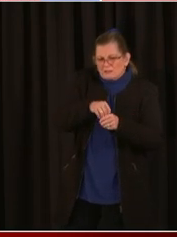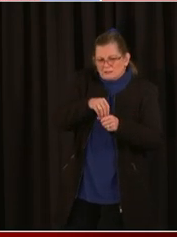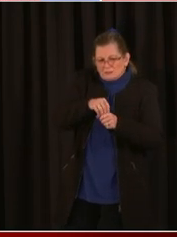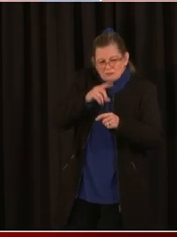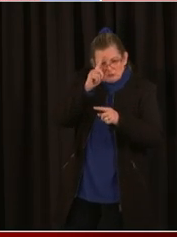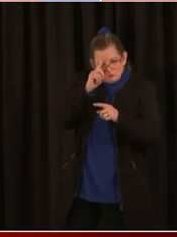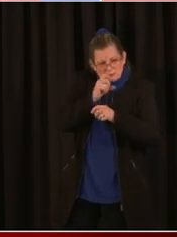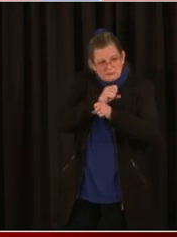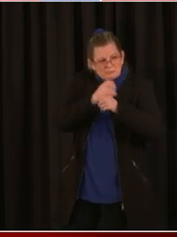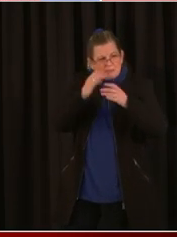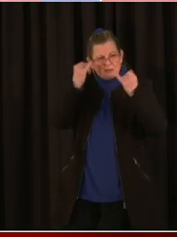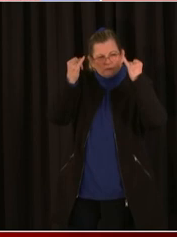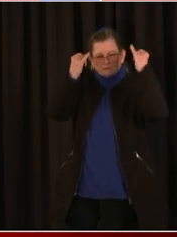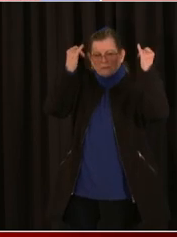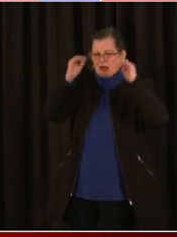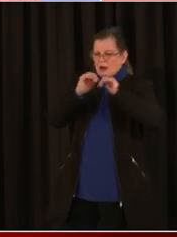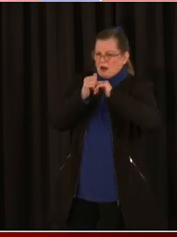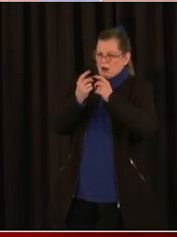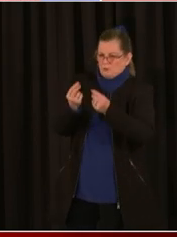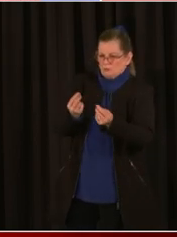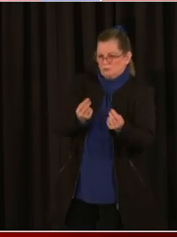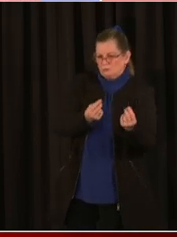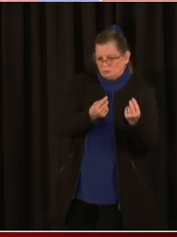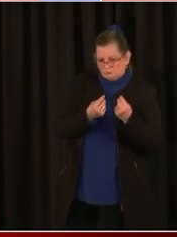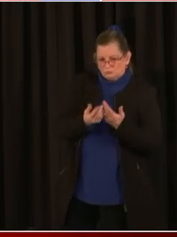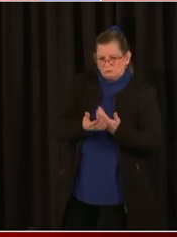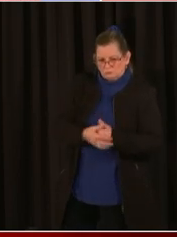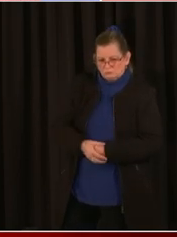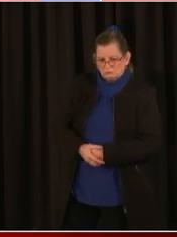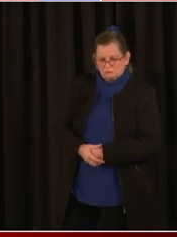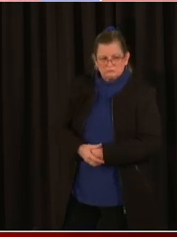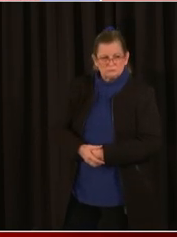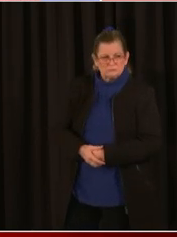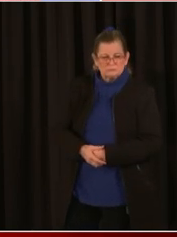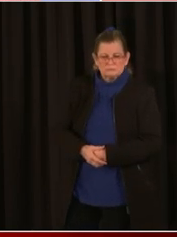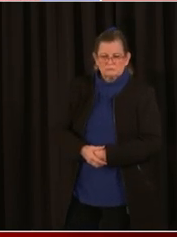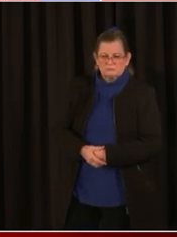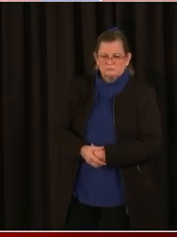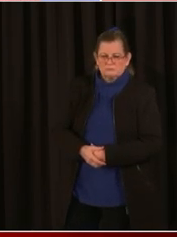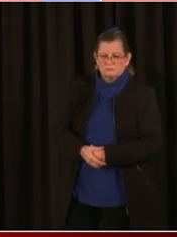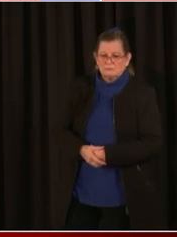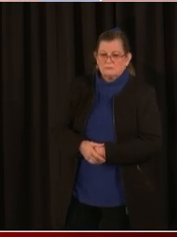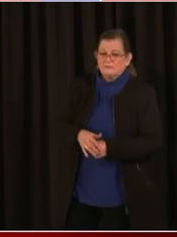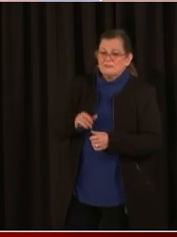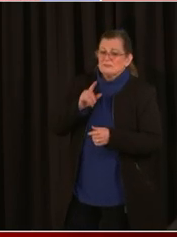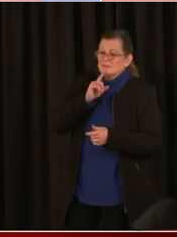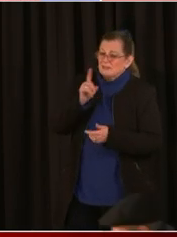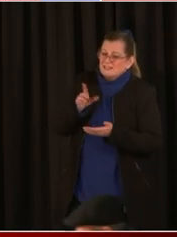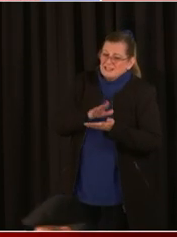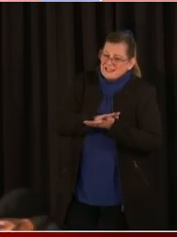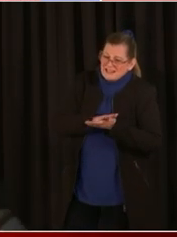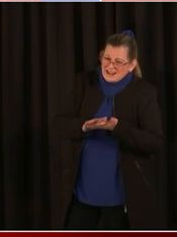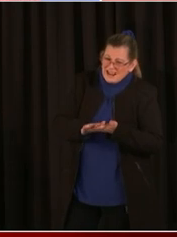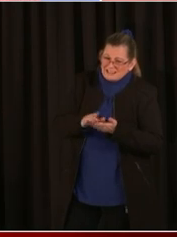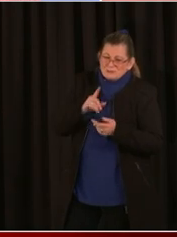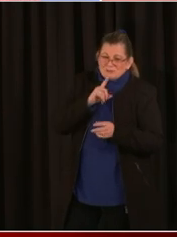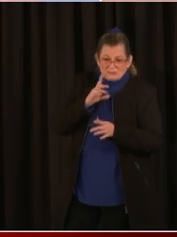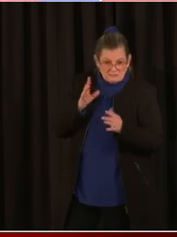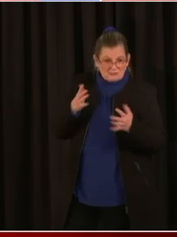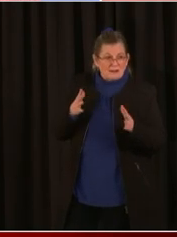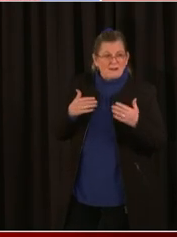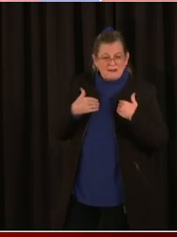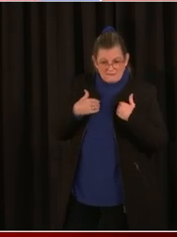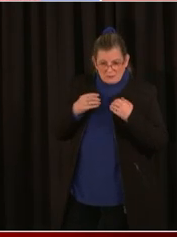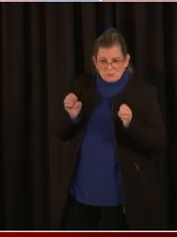reimagining its security. And so I think the generous view is that there was an emergency, there's an